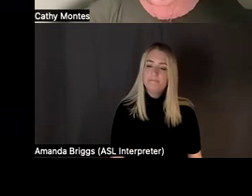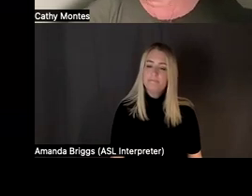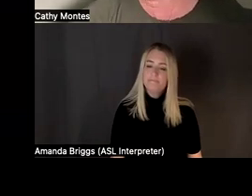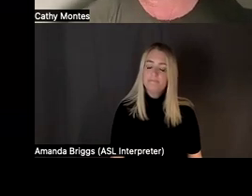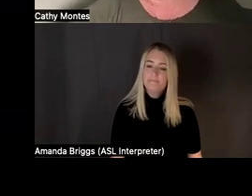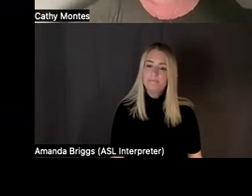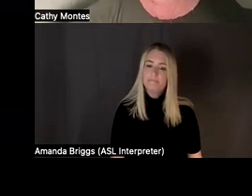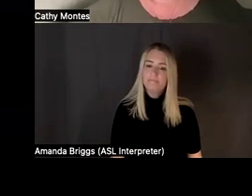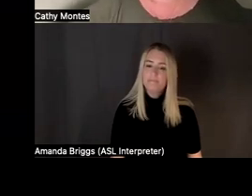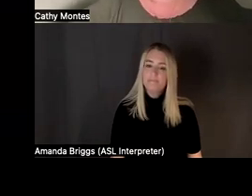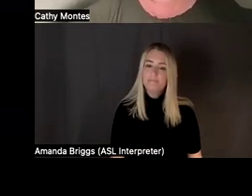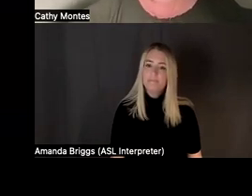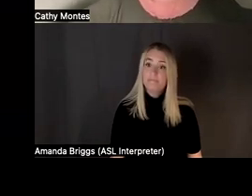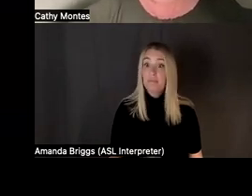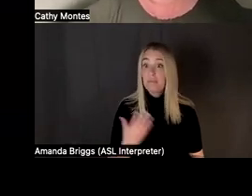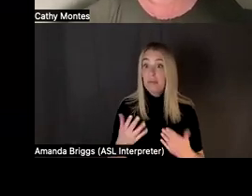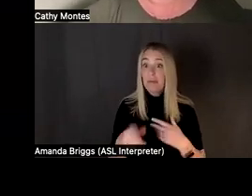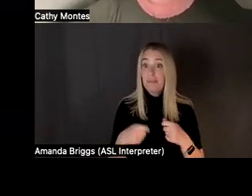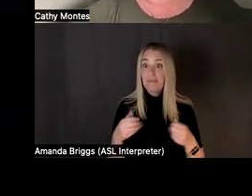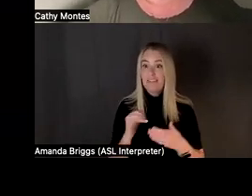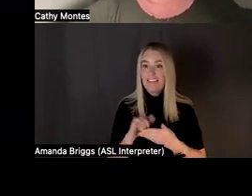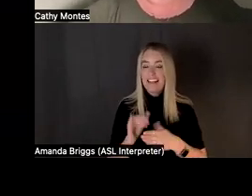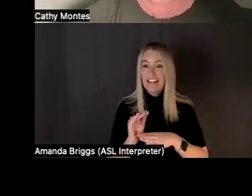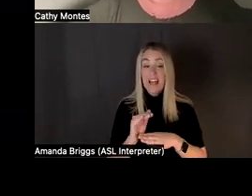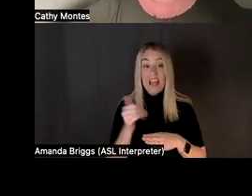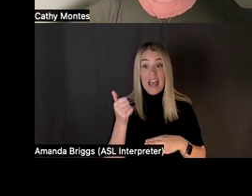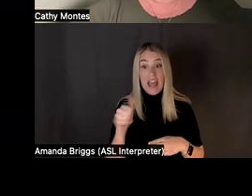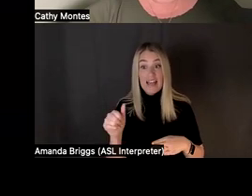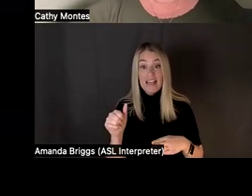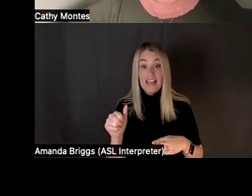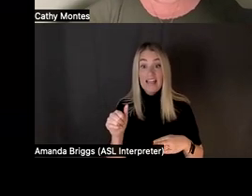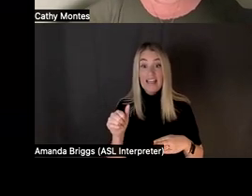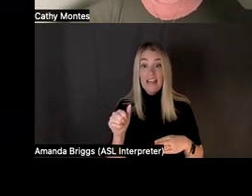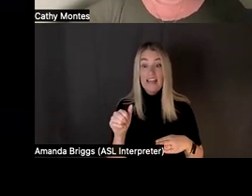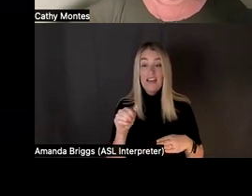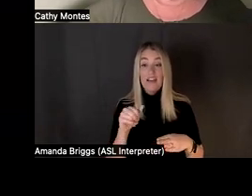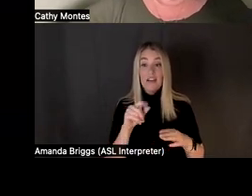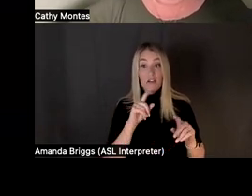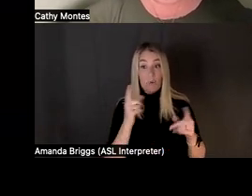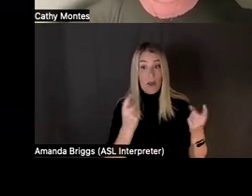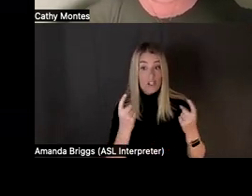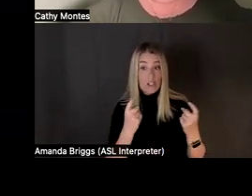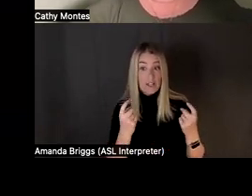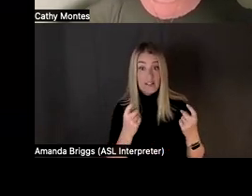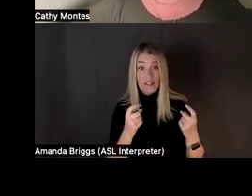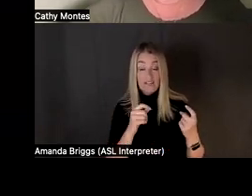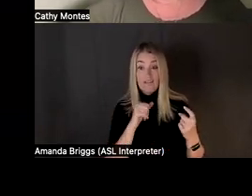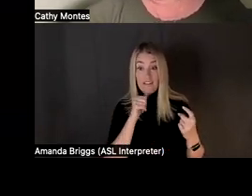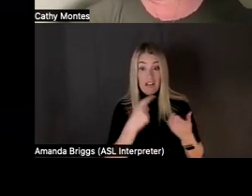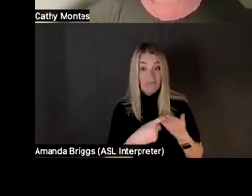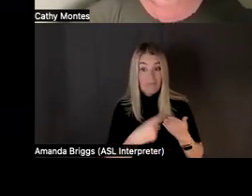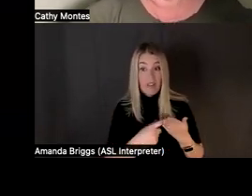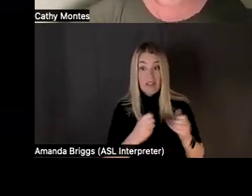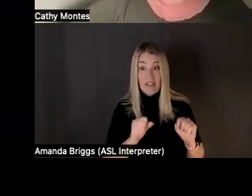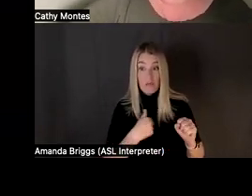this will end out probably the evening, but can any unanswered questions during the Zoom meeting be addressed later? And I want to encourage the community